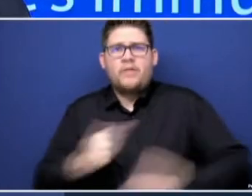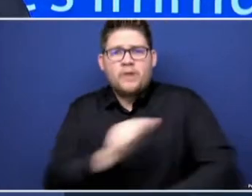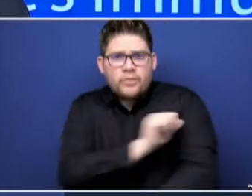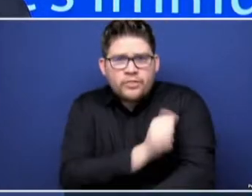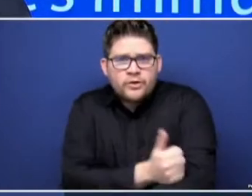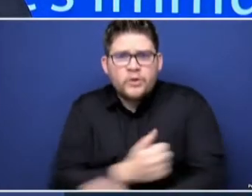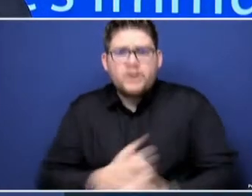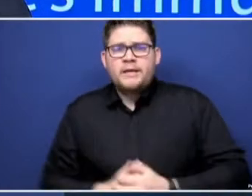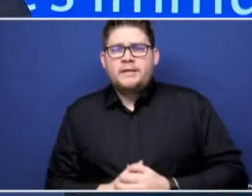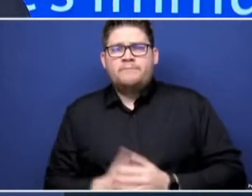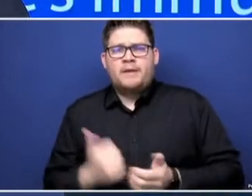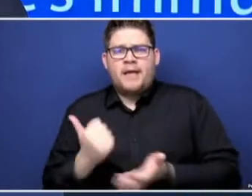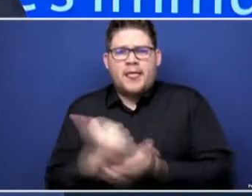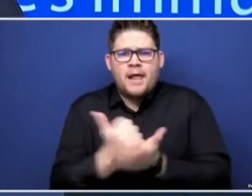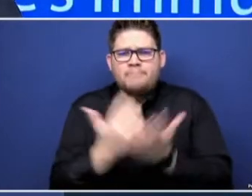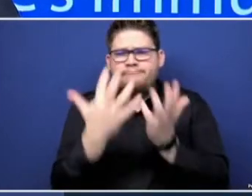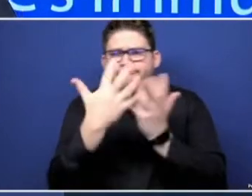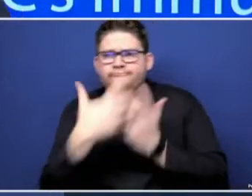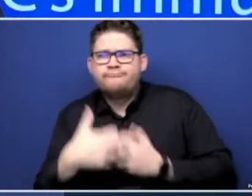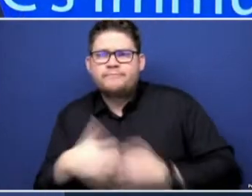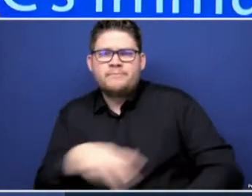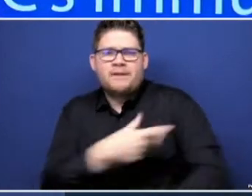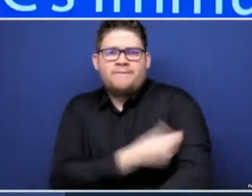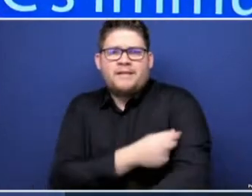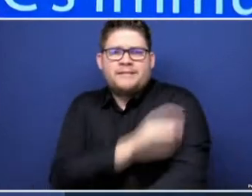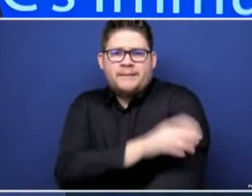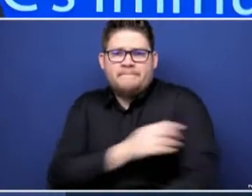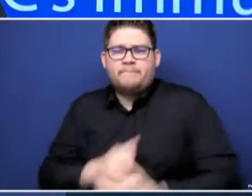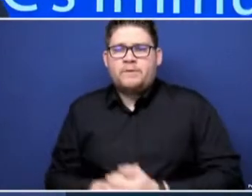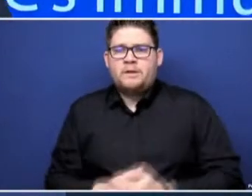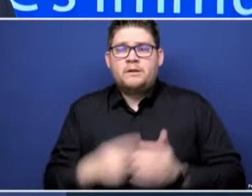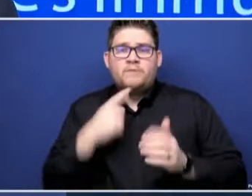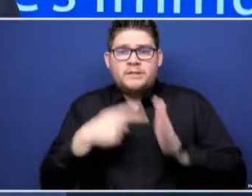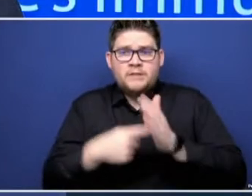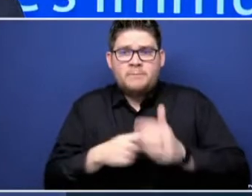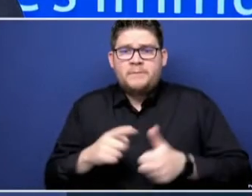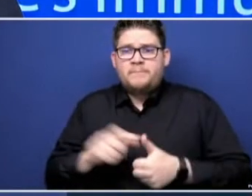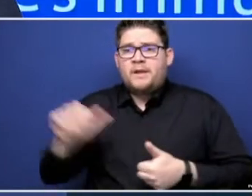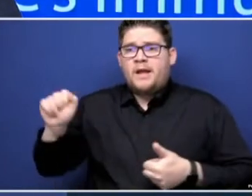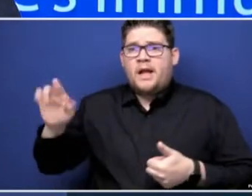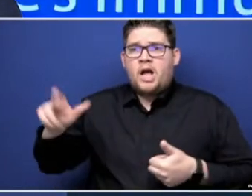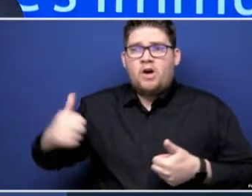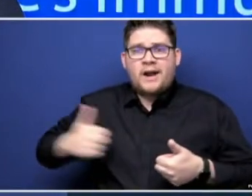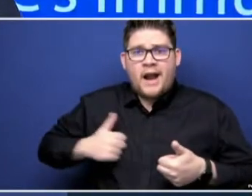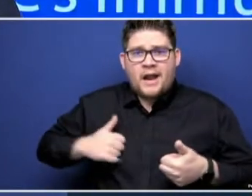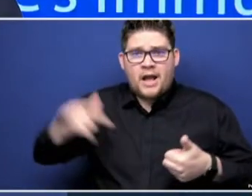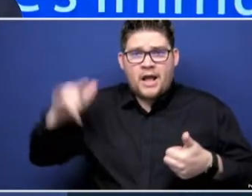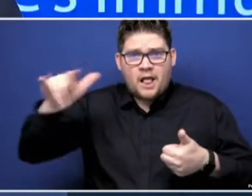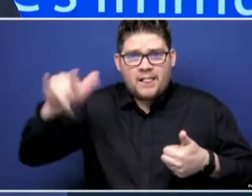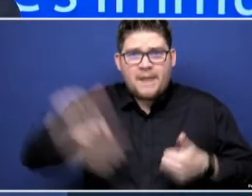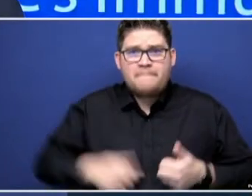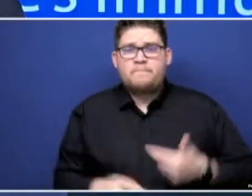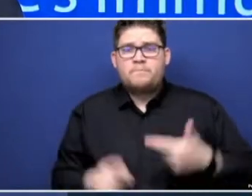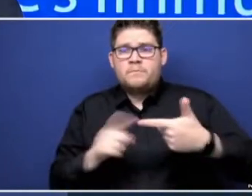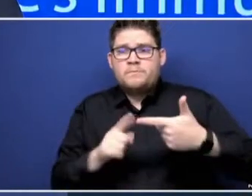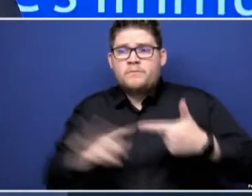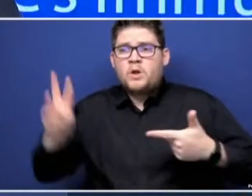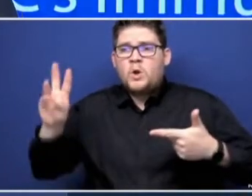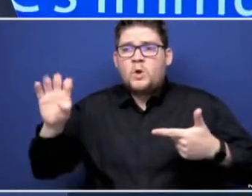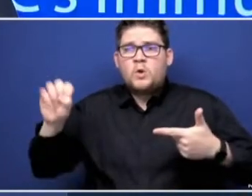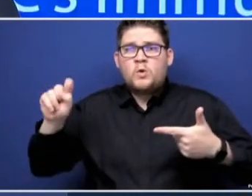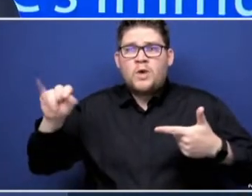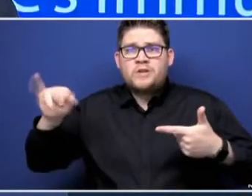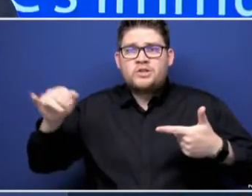Canada. But before I ask them to offer their thoughts on how they feel about participating in this extraordinary community endeavor, I'll ask